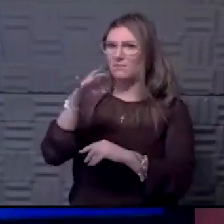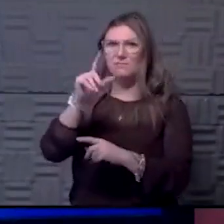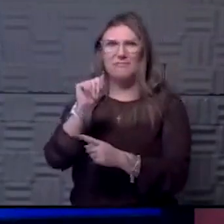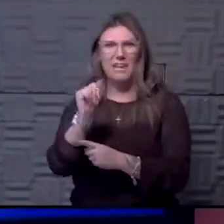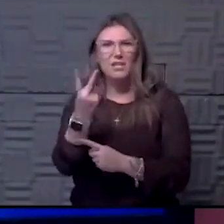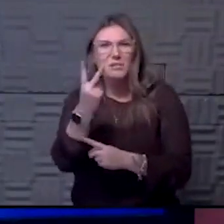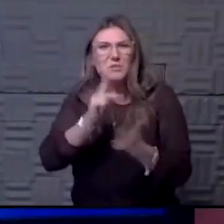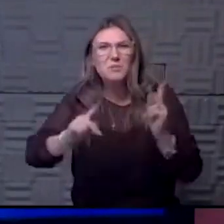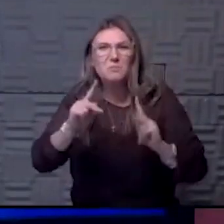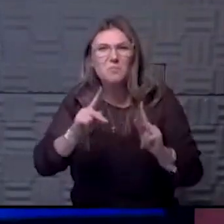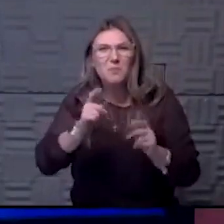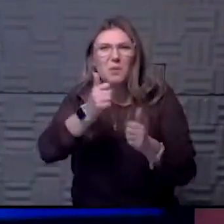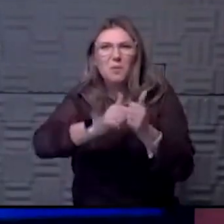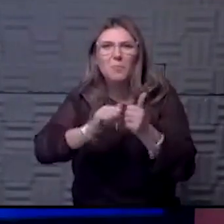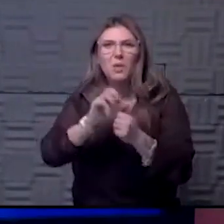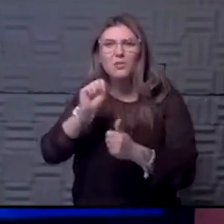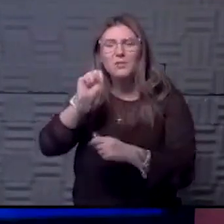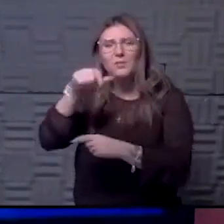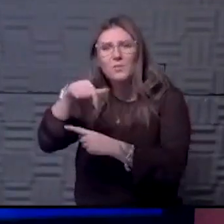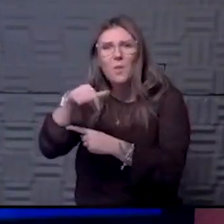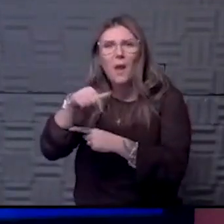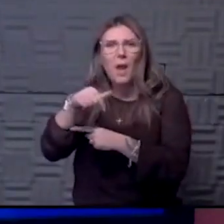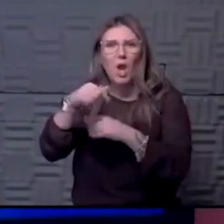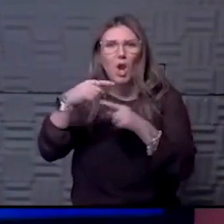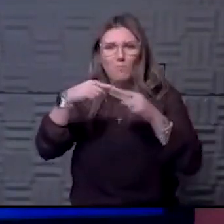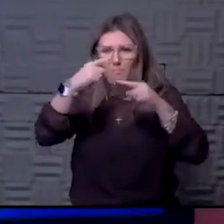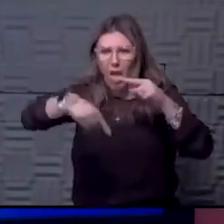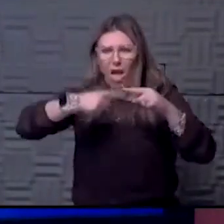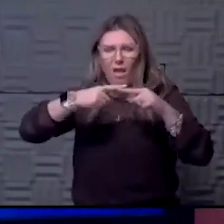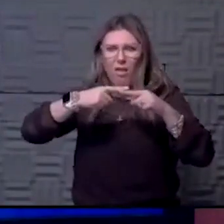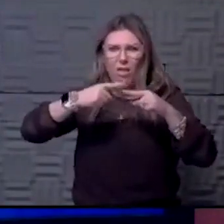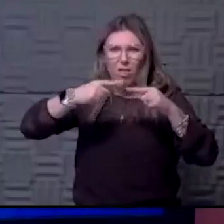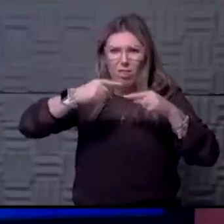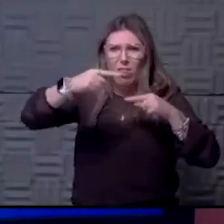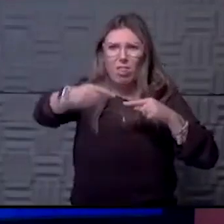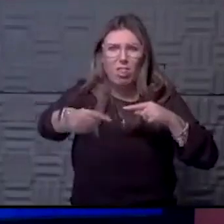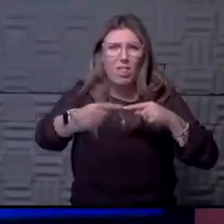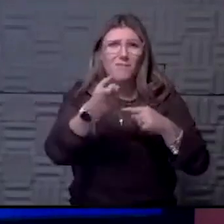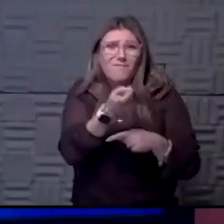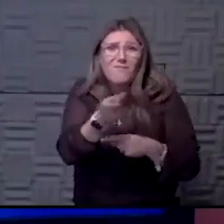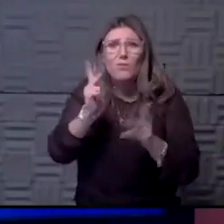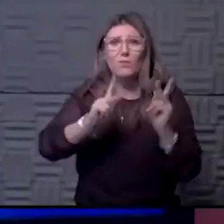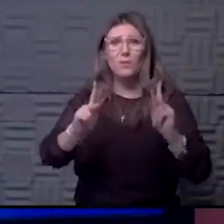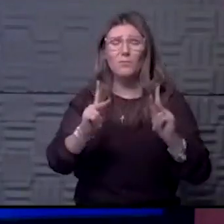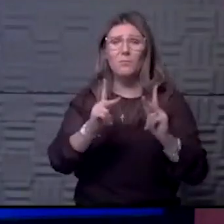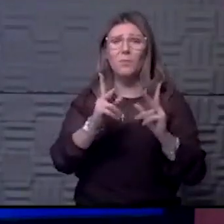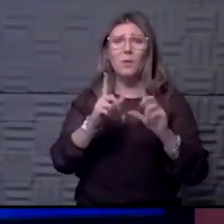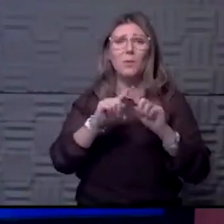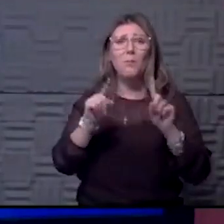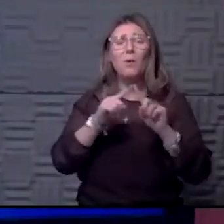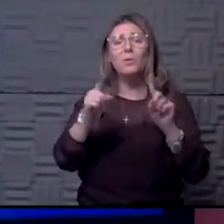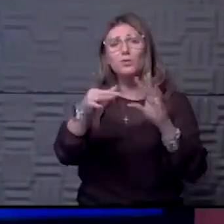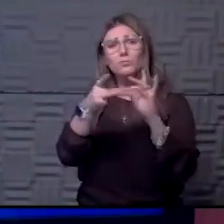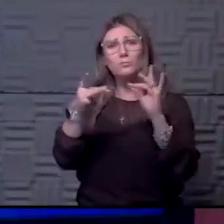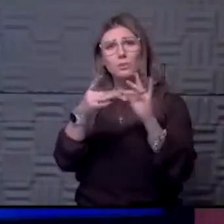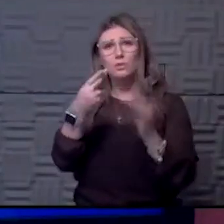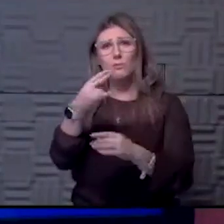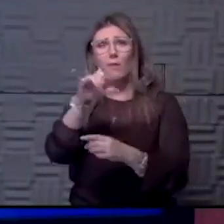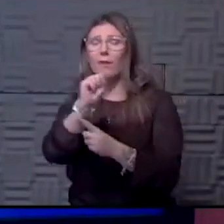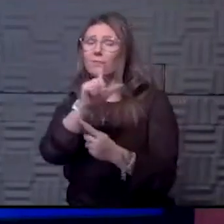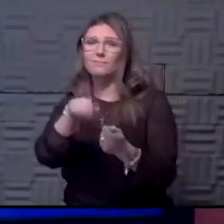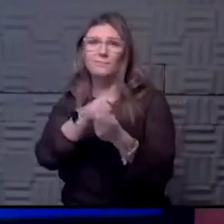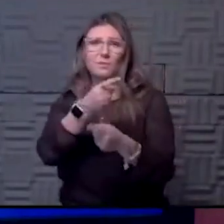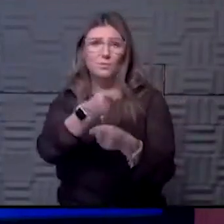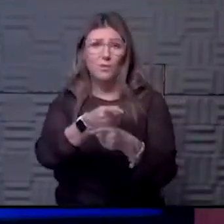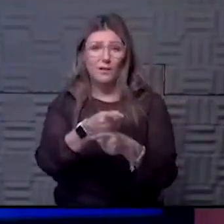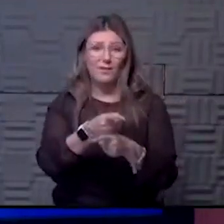Well, you're just not going to have a mass vaccination. But I think what you cited in Hays is exactly right. In some places,